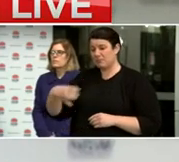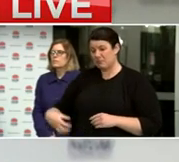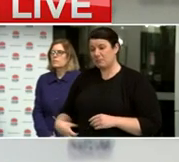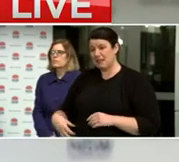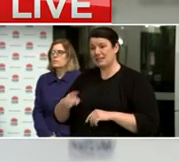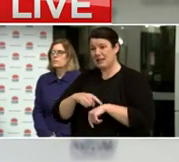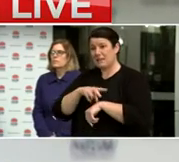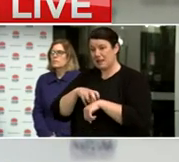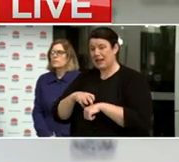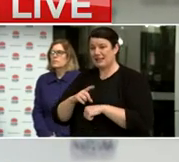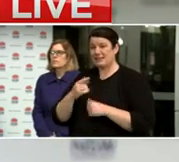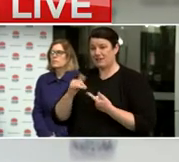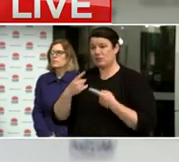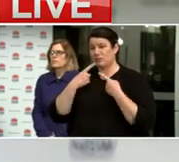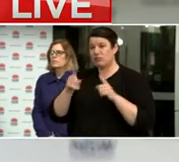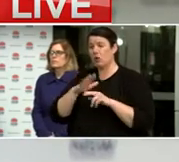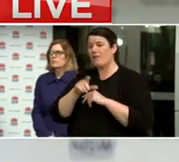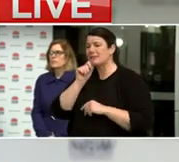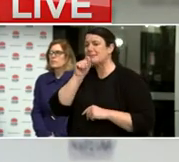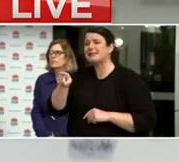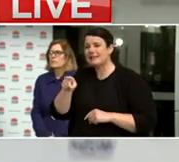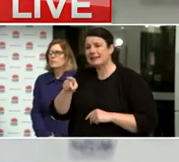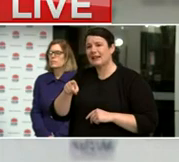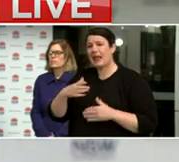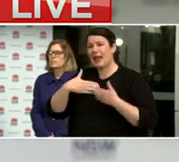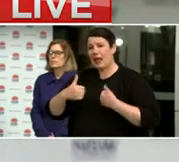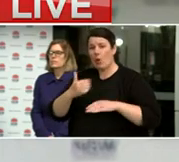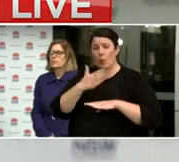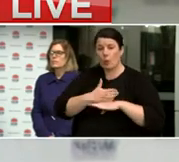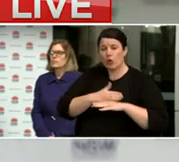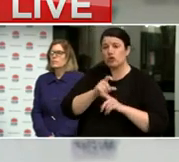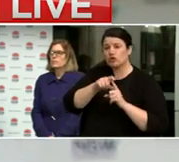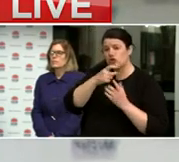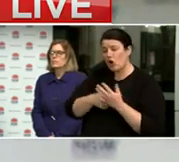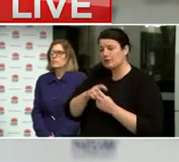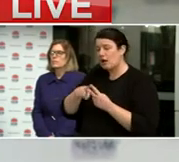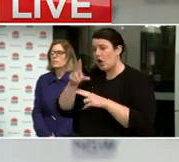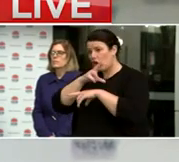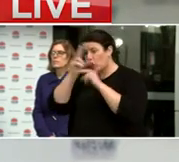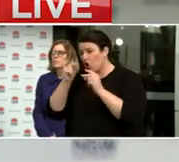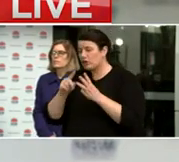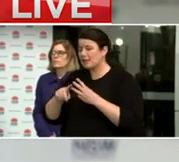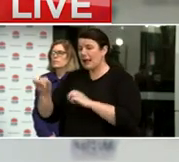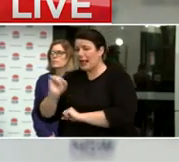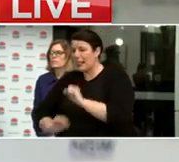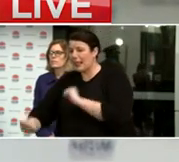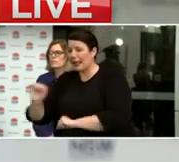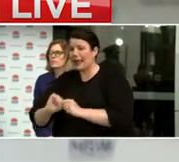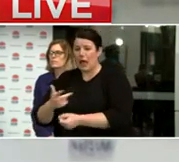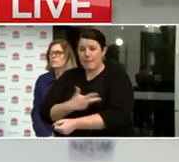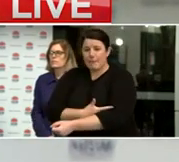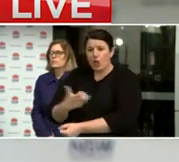have said in relation to the spitting. Health workers, whether you're a doctor, you're a nurse, you're a cleaner, you're a